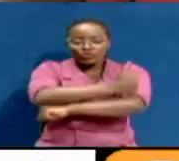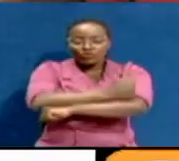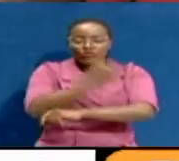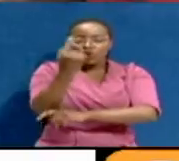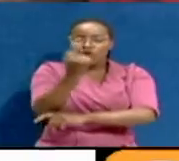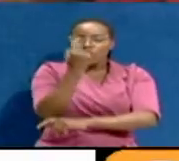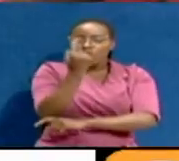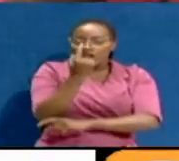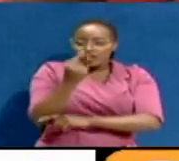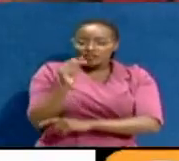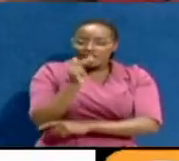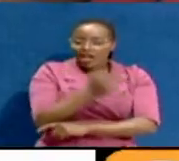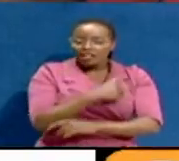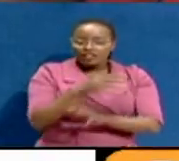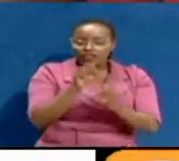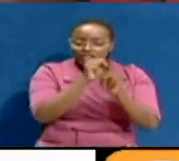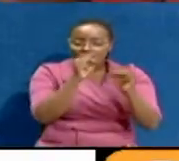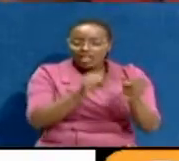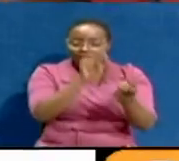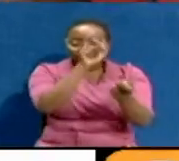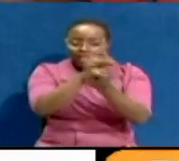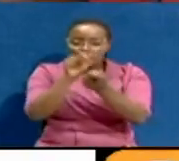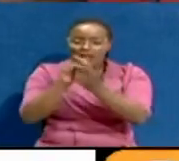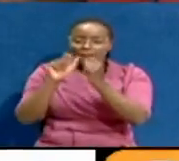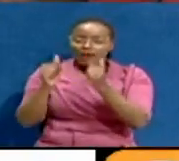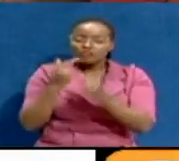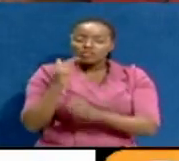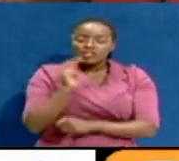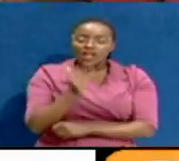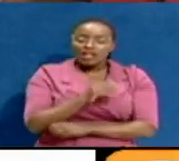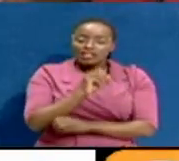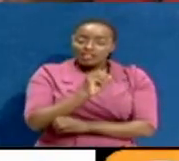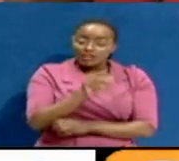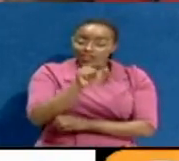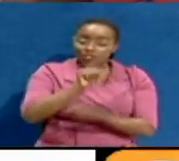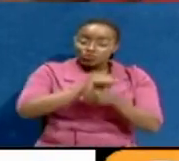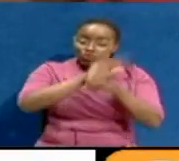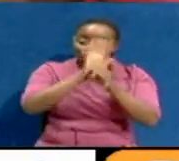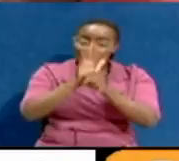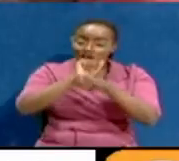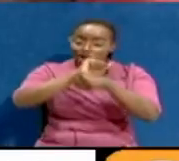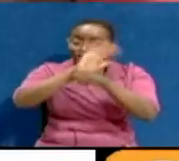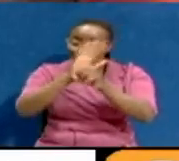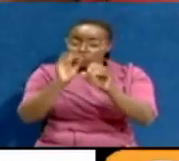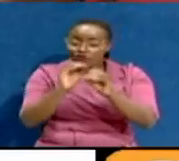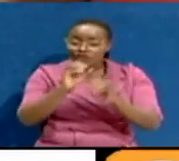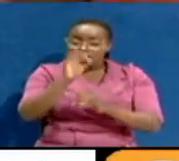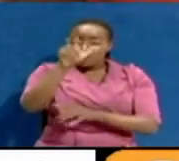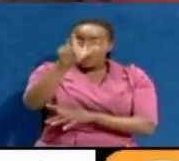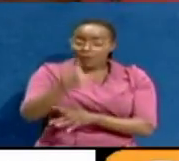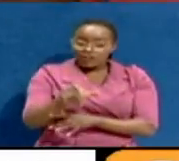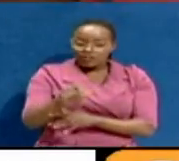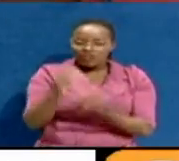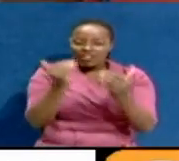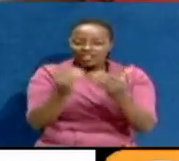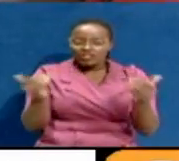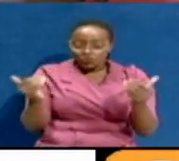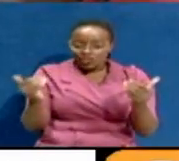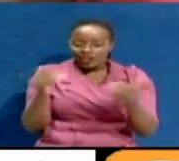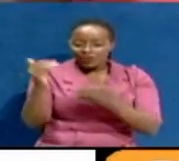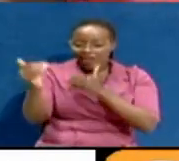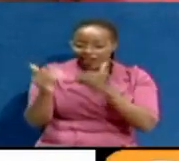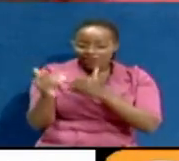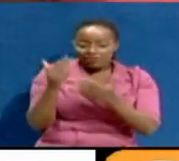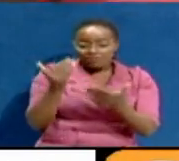only that we have not systematically tested to tell us whether this was COVID. So if someone luckily children have clothes,